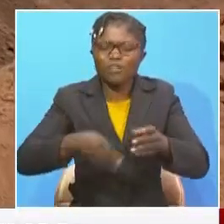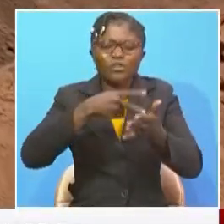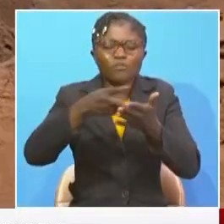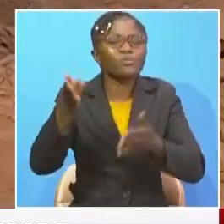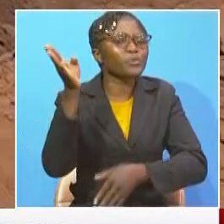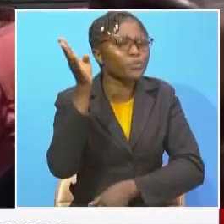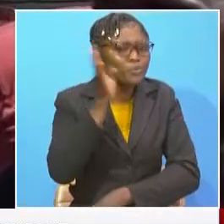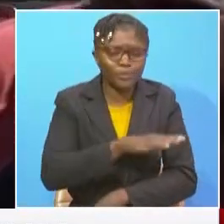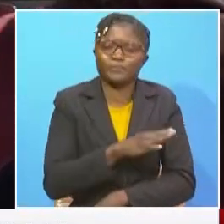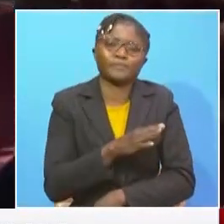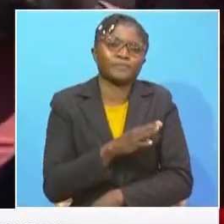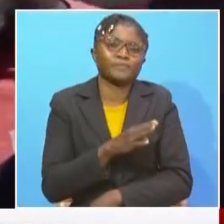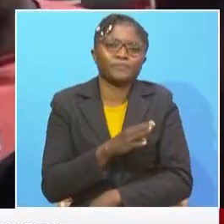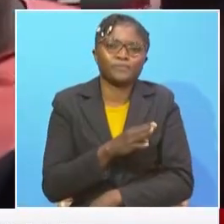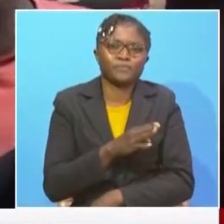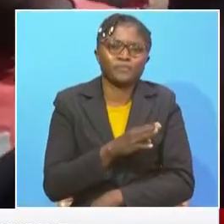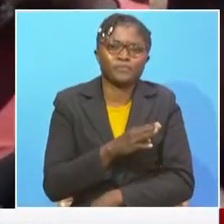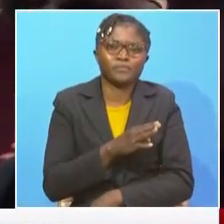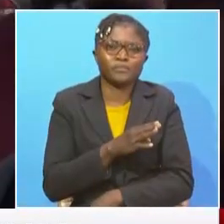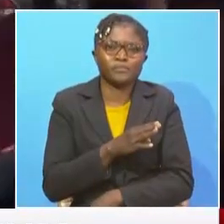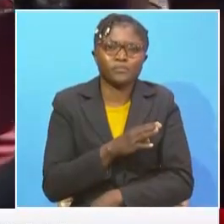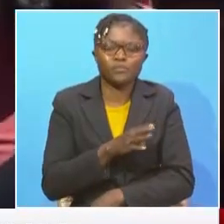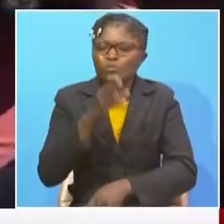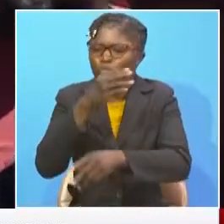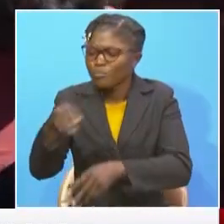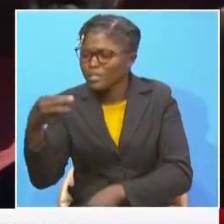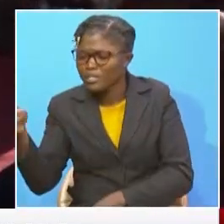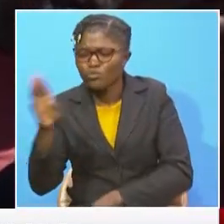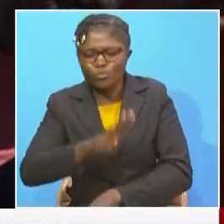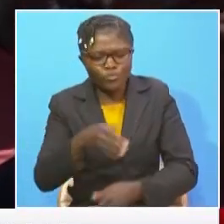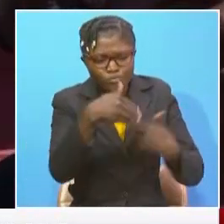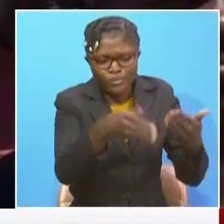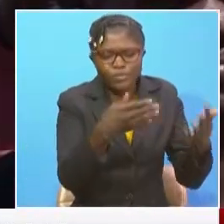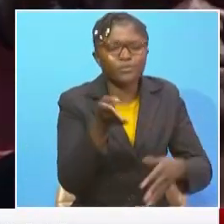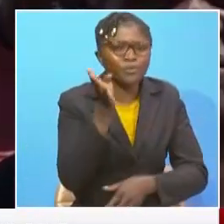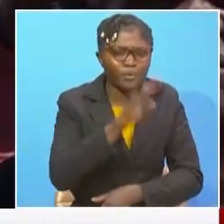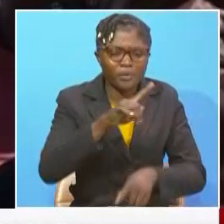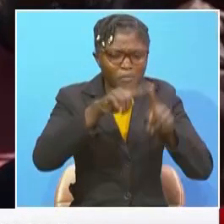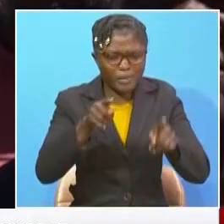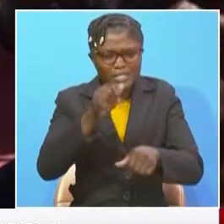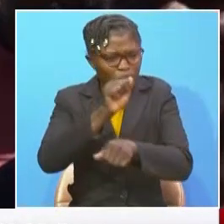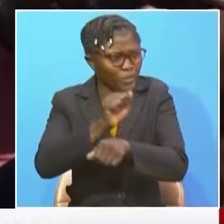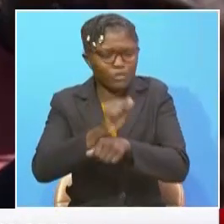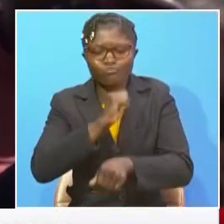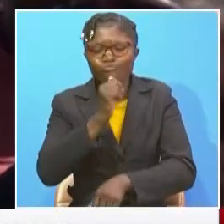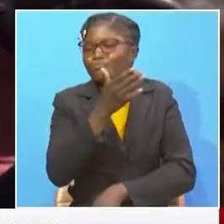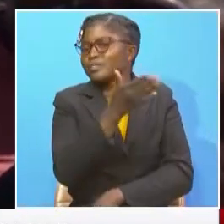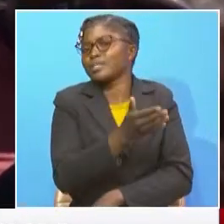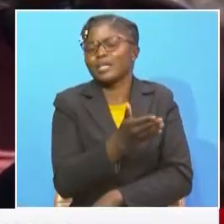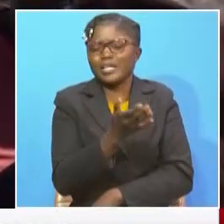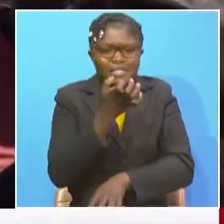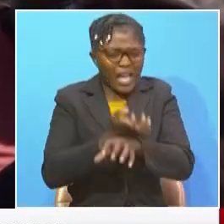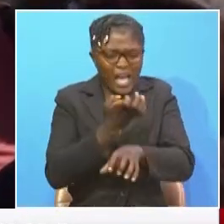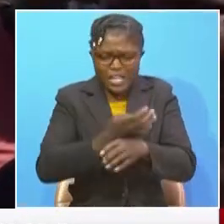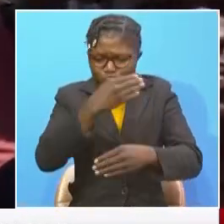for mobilization. The cement is there and steel. What is remaining on site is the aggregates, which is not there. That's what is